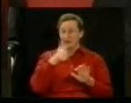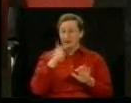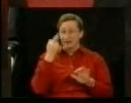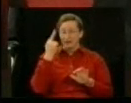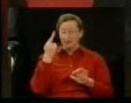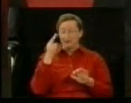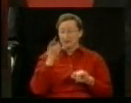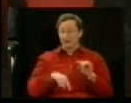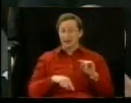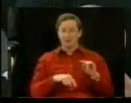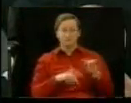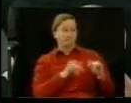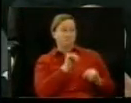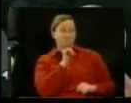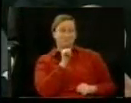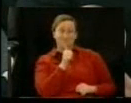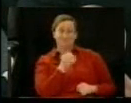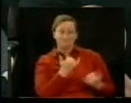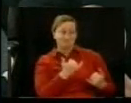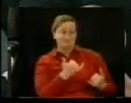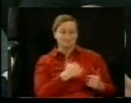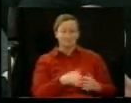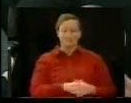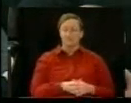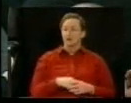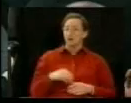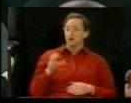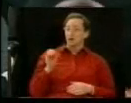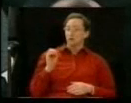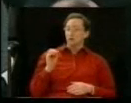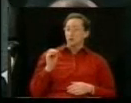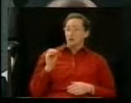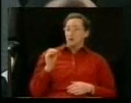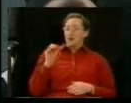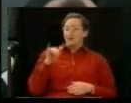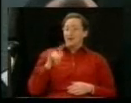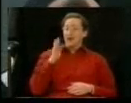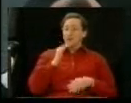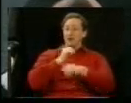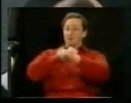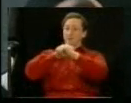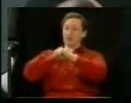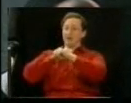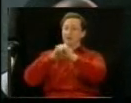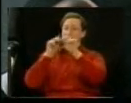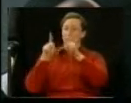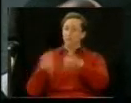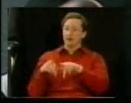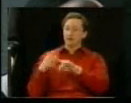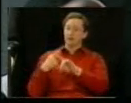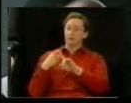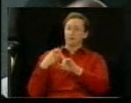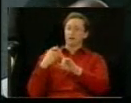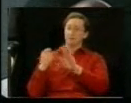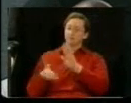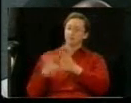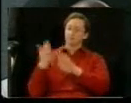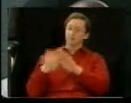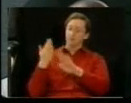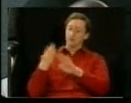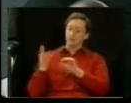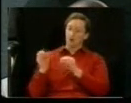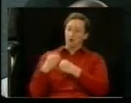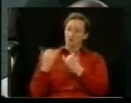Not right off. Okay. So that would prevent these folks from running for office